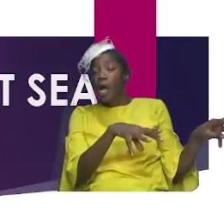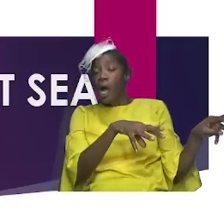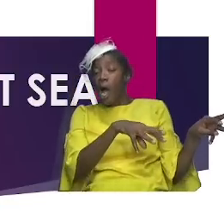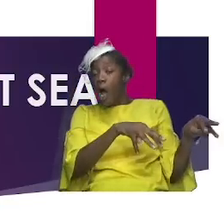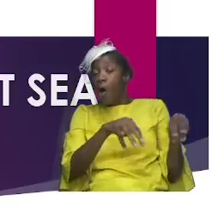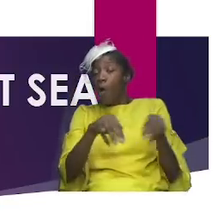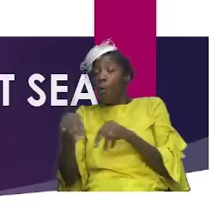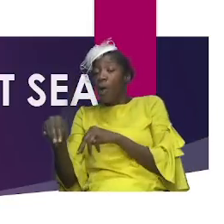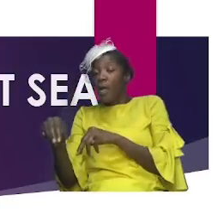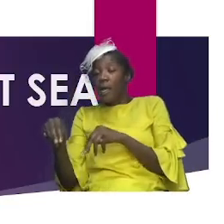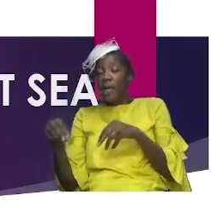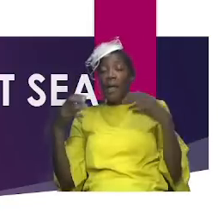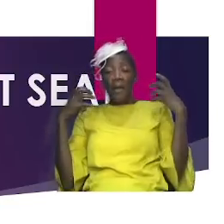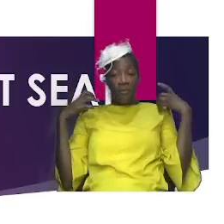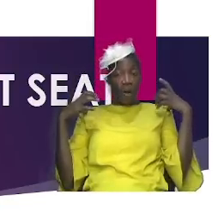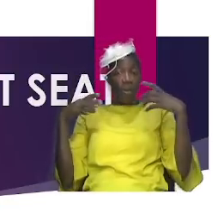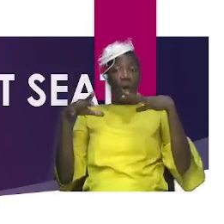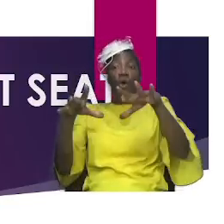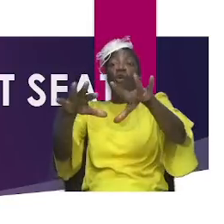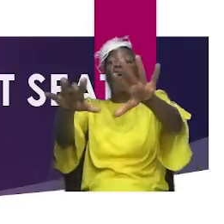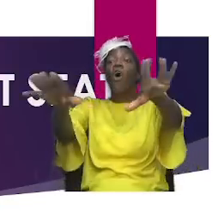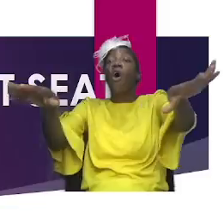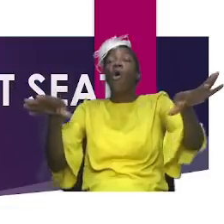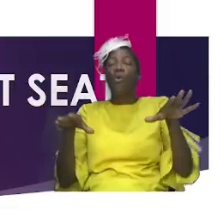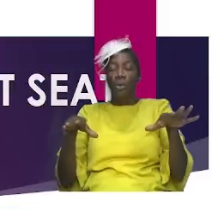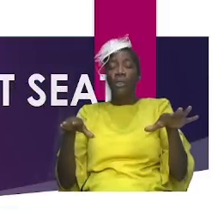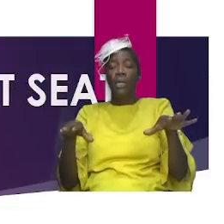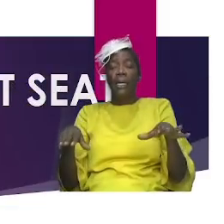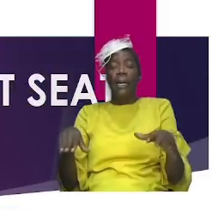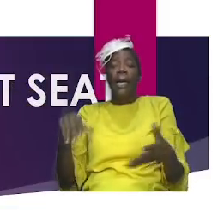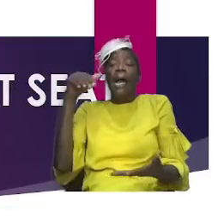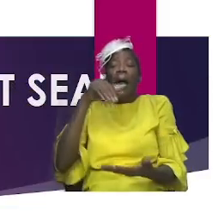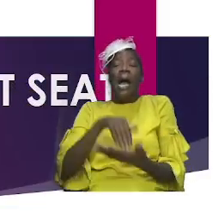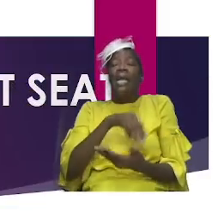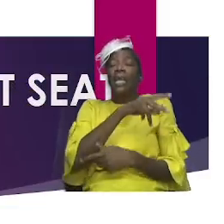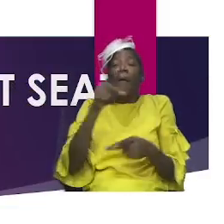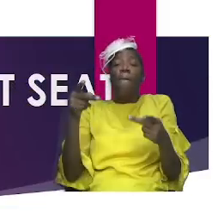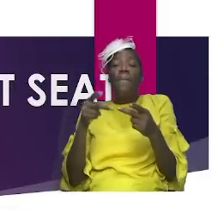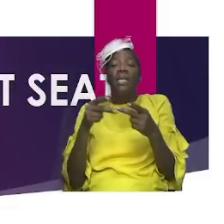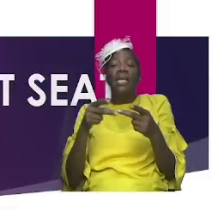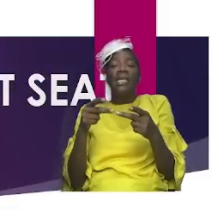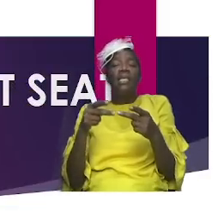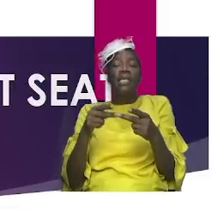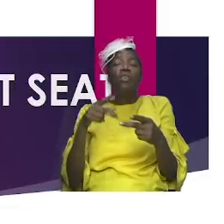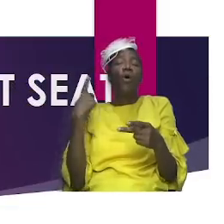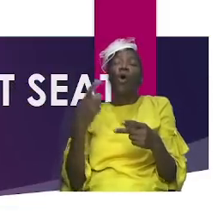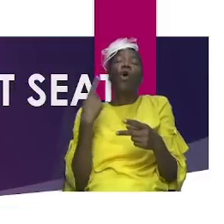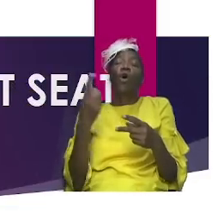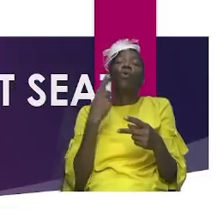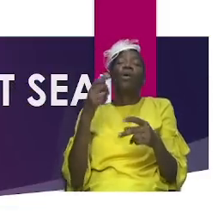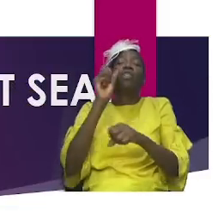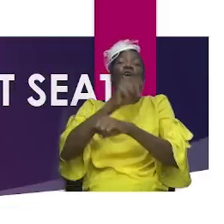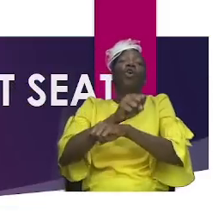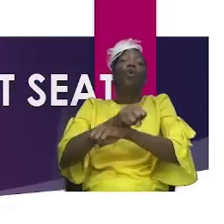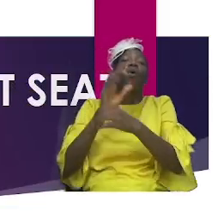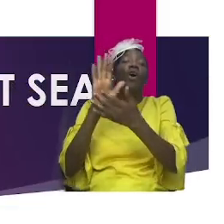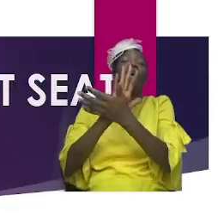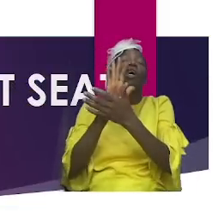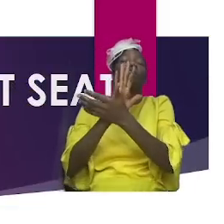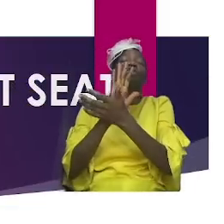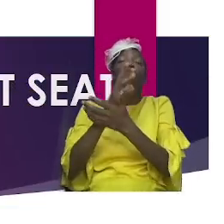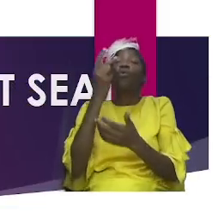crowd, when we are away from church, when we are at places where we often frequent, whether work or school, we see